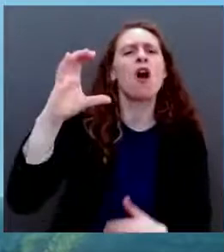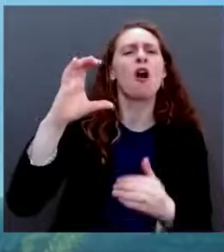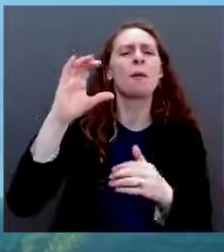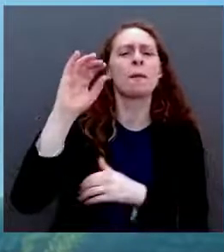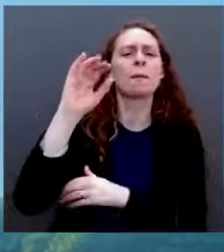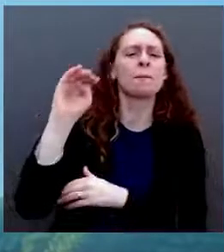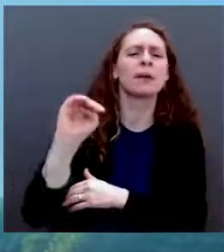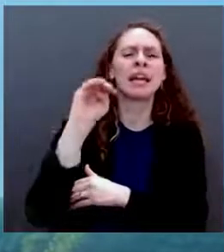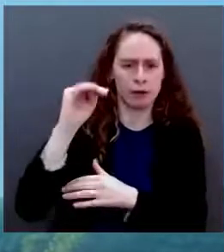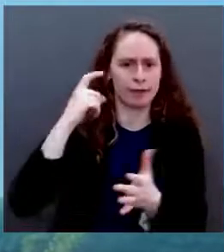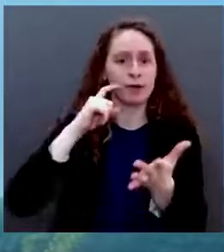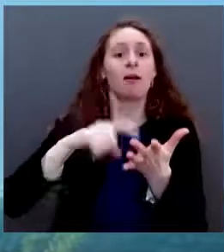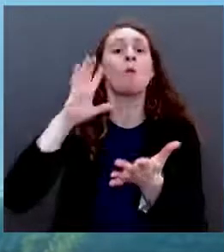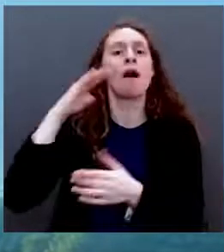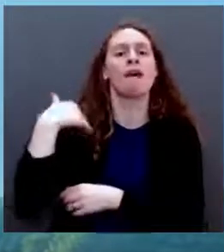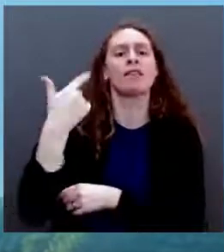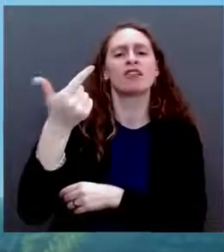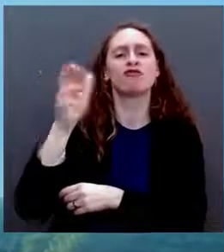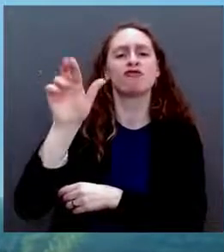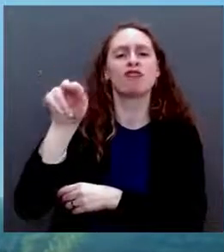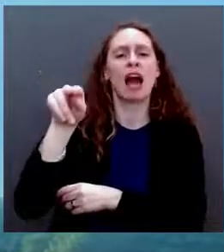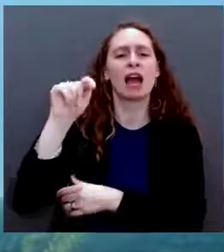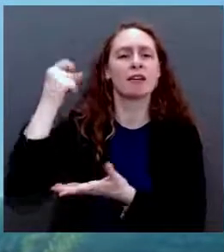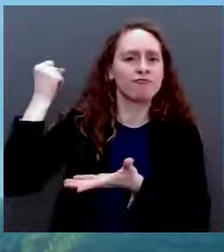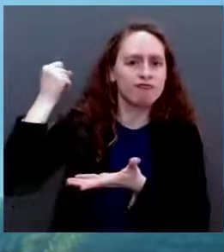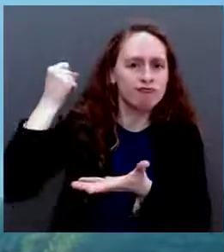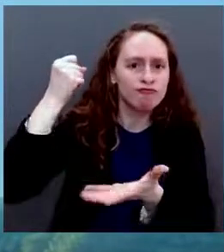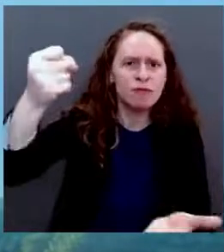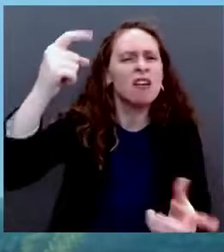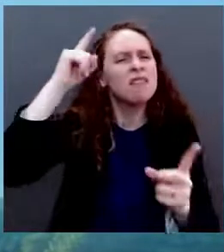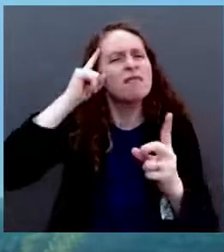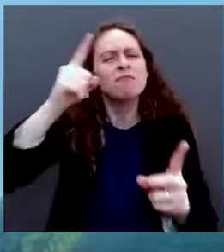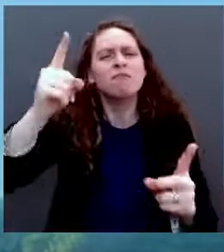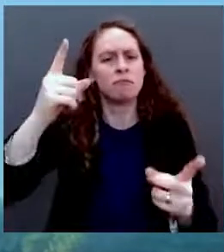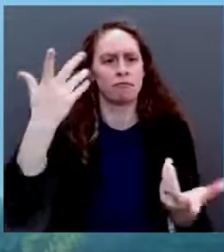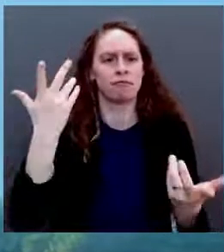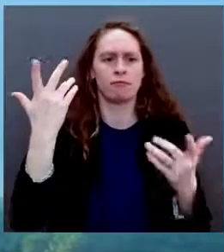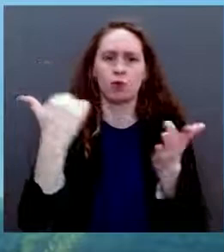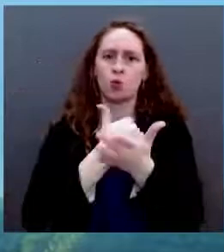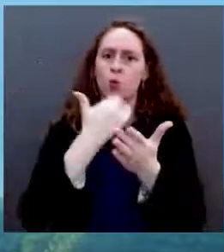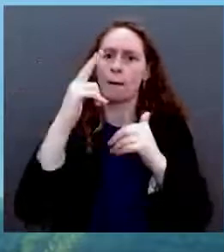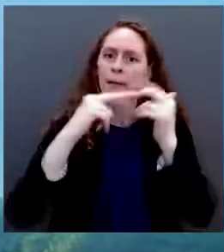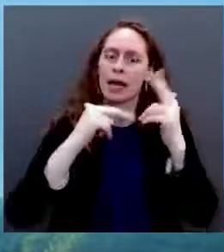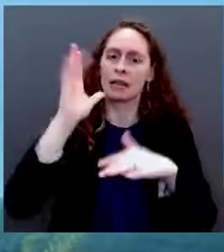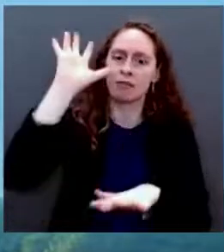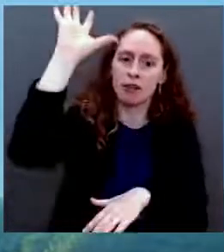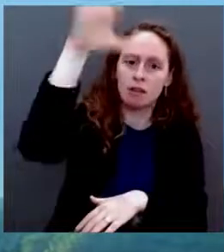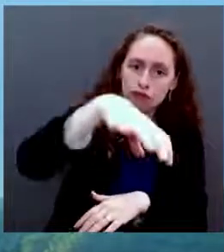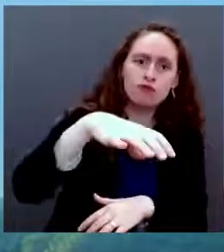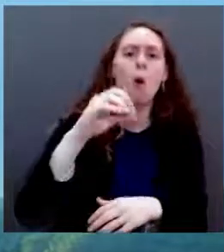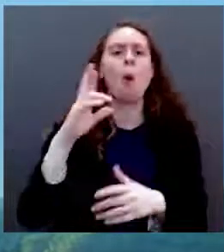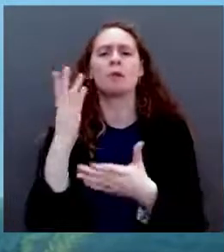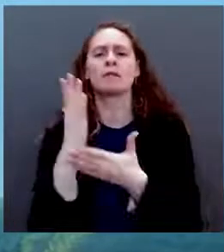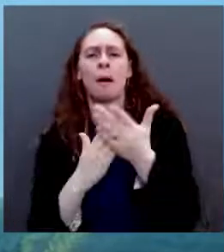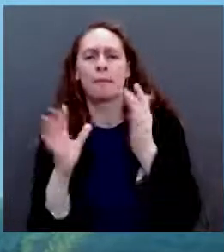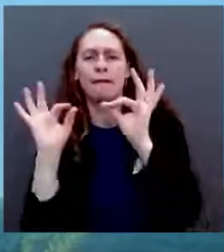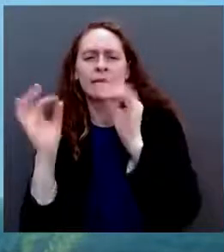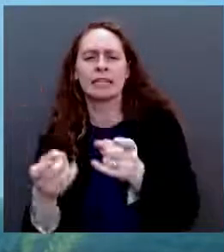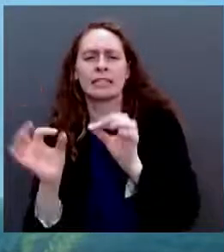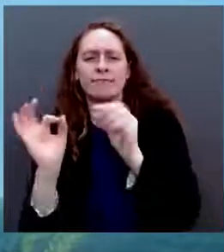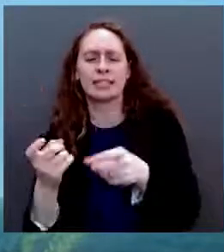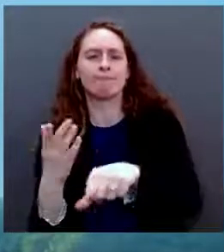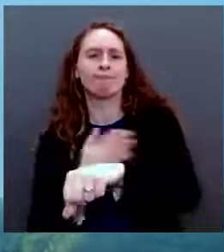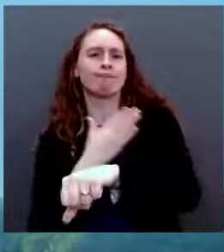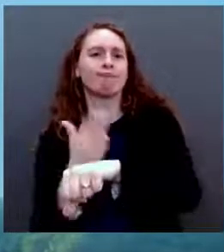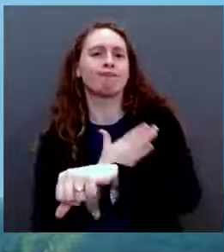away because farmers have been waiting a long time for this help. So $150 million of this resource is going to be made